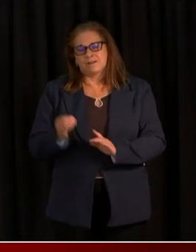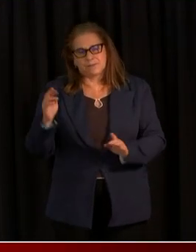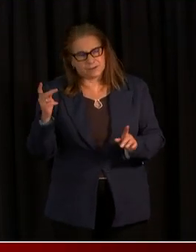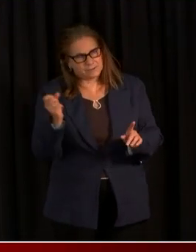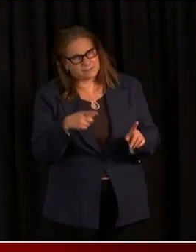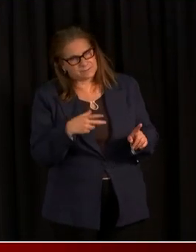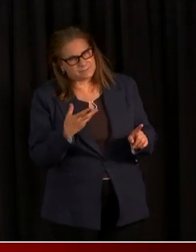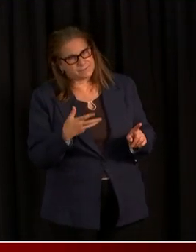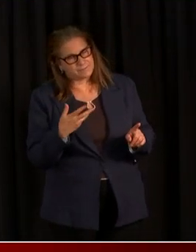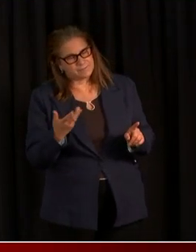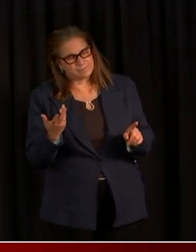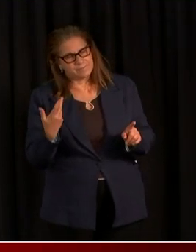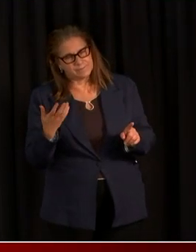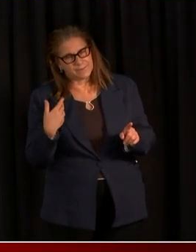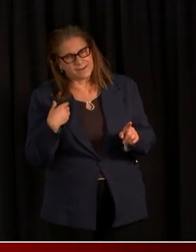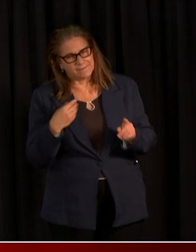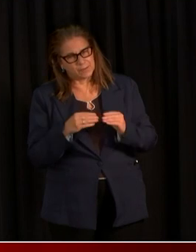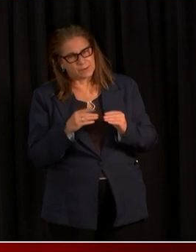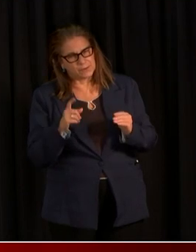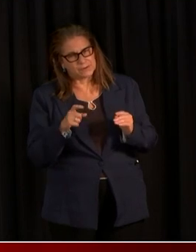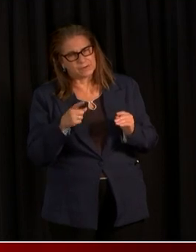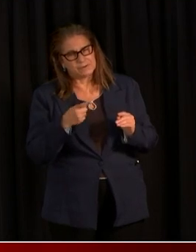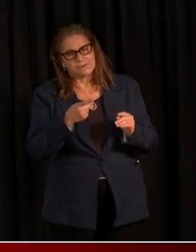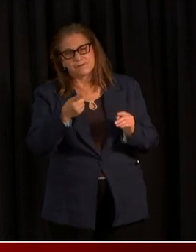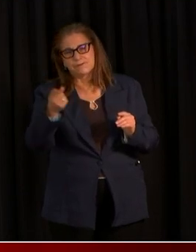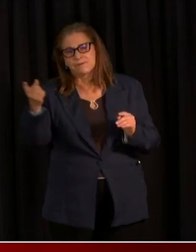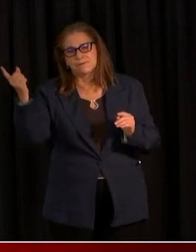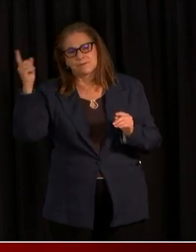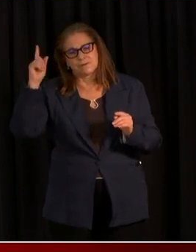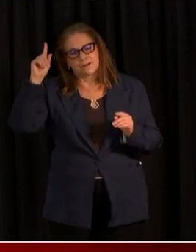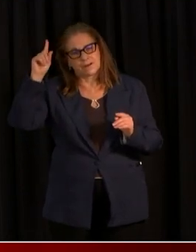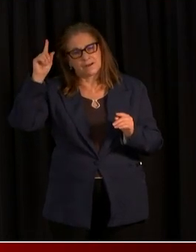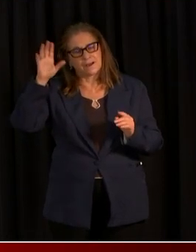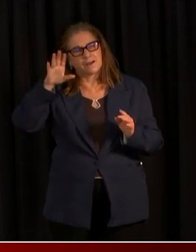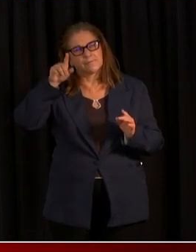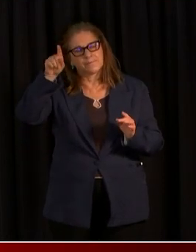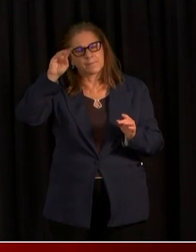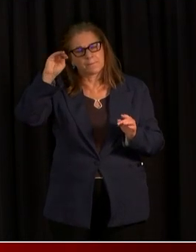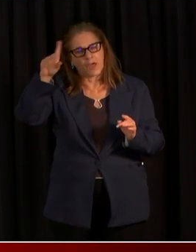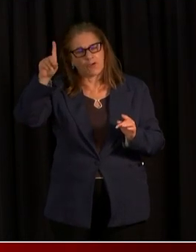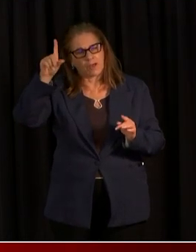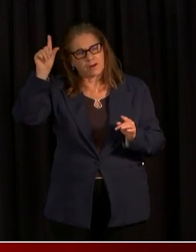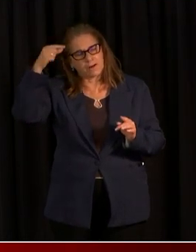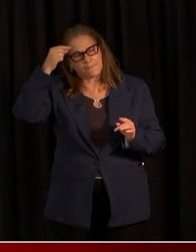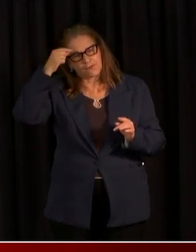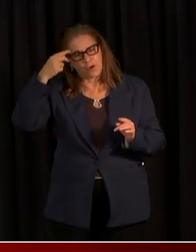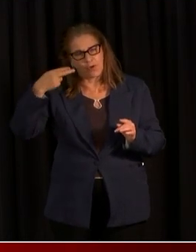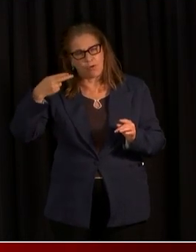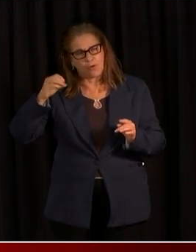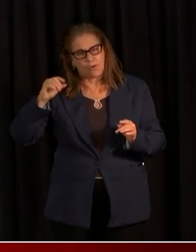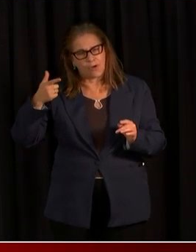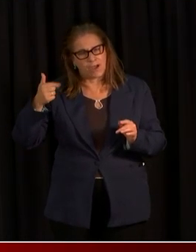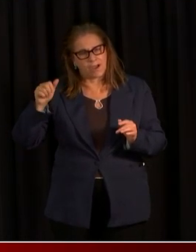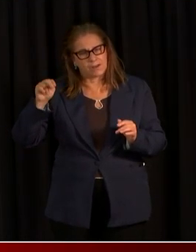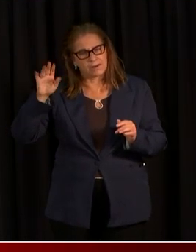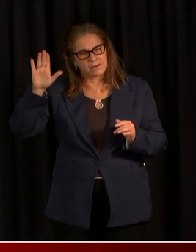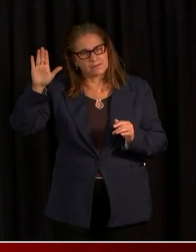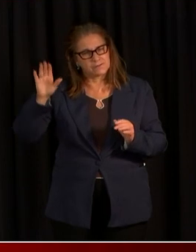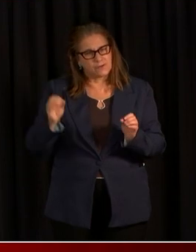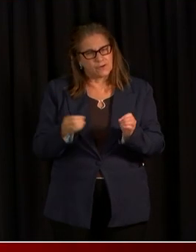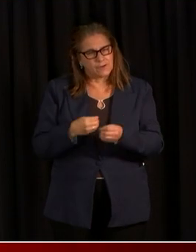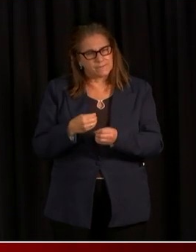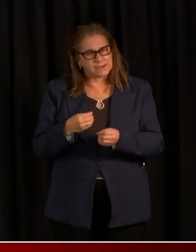last week, Governor Hogan announced that their unemployment office had uncovered a massive amount of